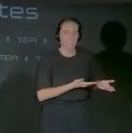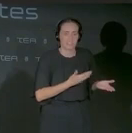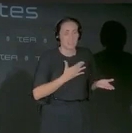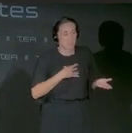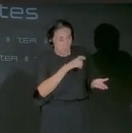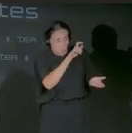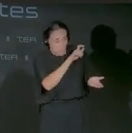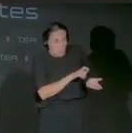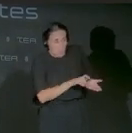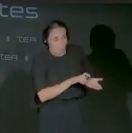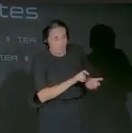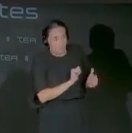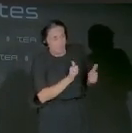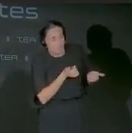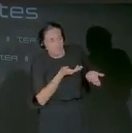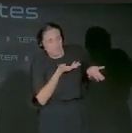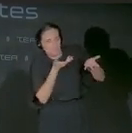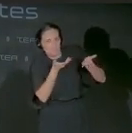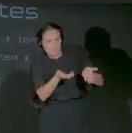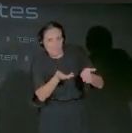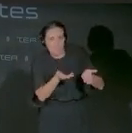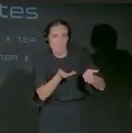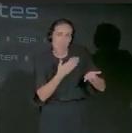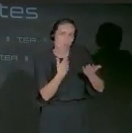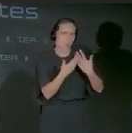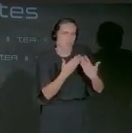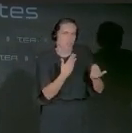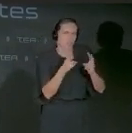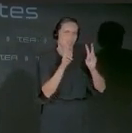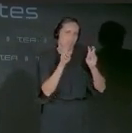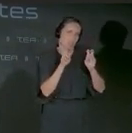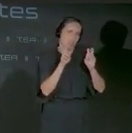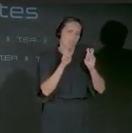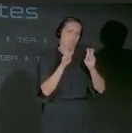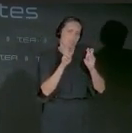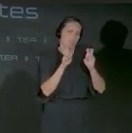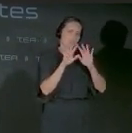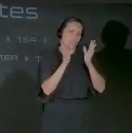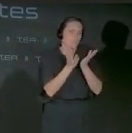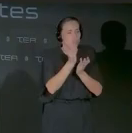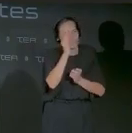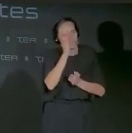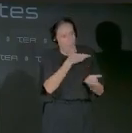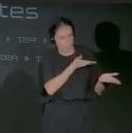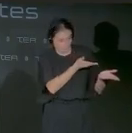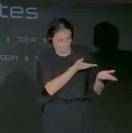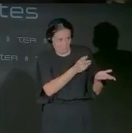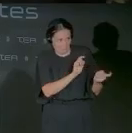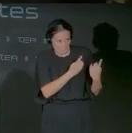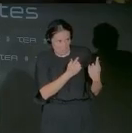complemented what we. Can we consider a virtual world? What is a virtual world, if you have to explain it to?